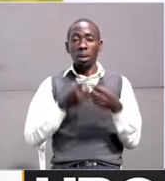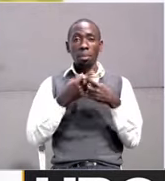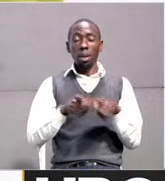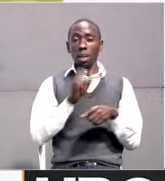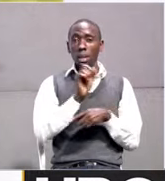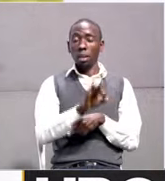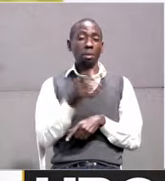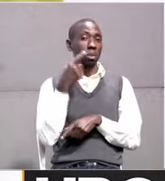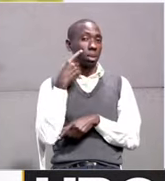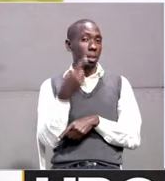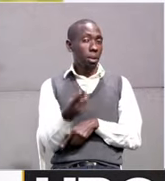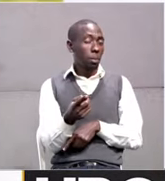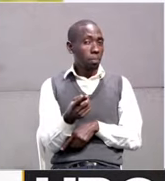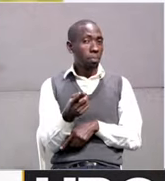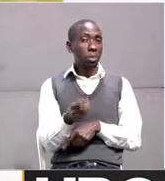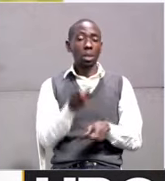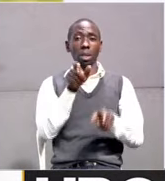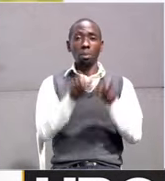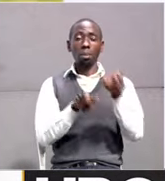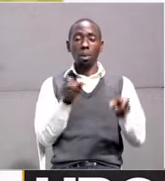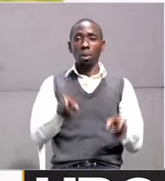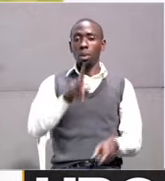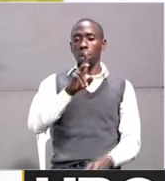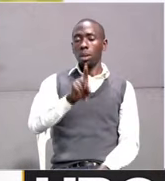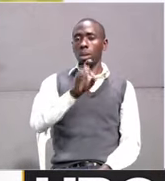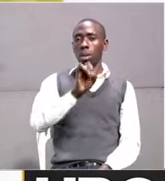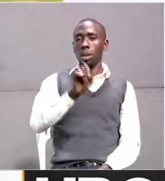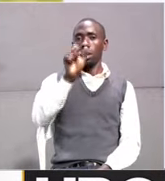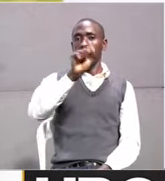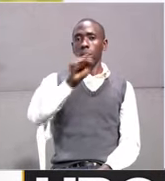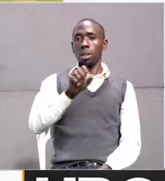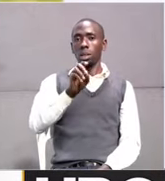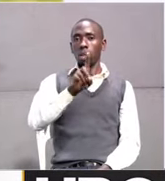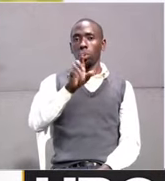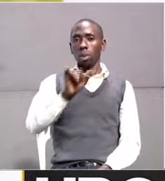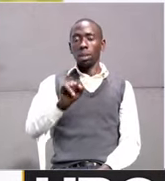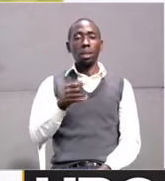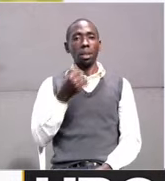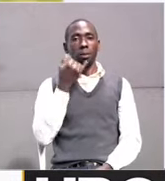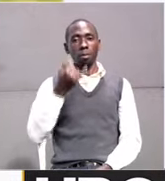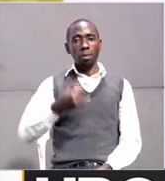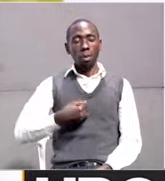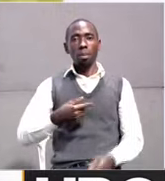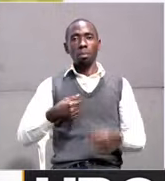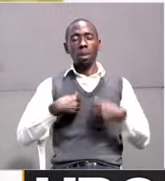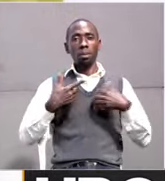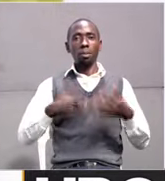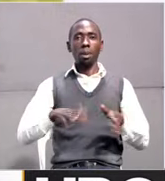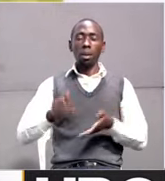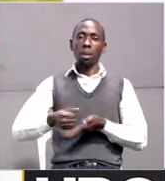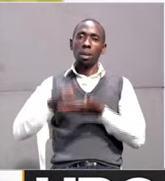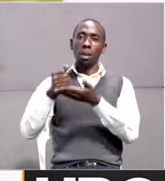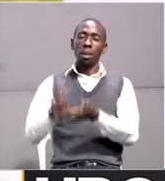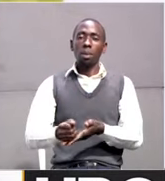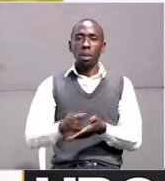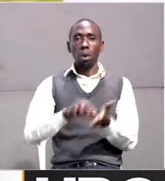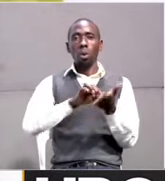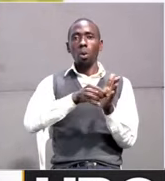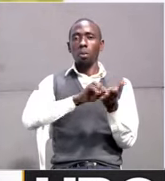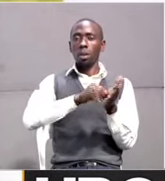see the people of Xozi, they told you, I am the one who assisted them with the coffee